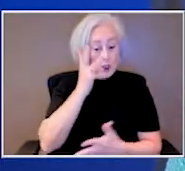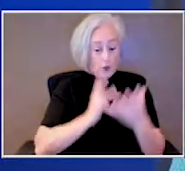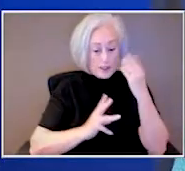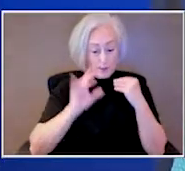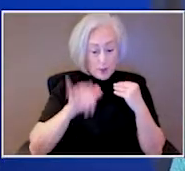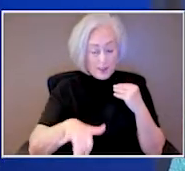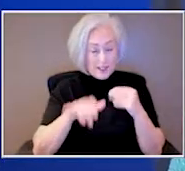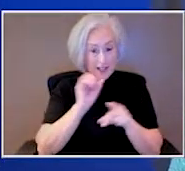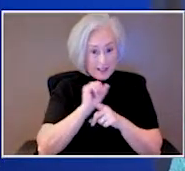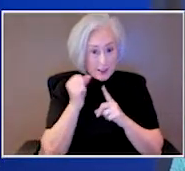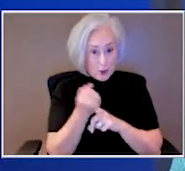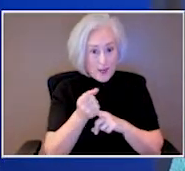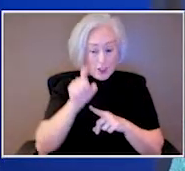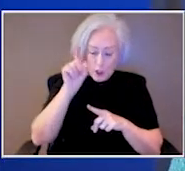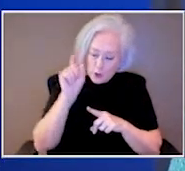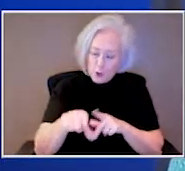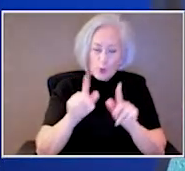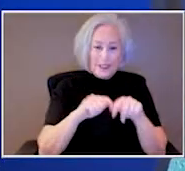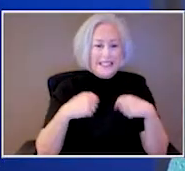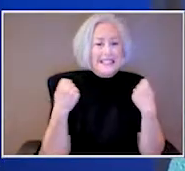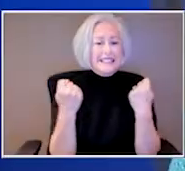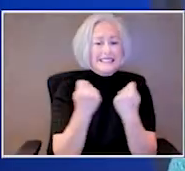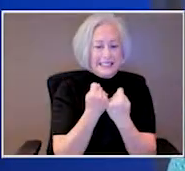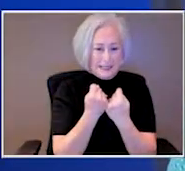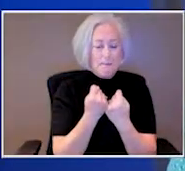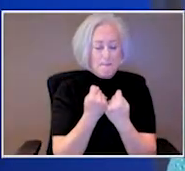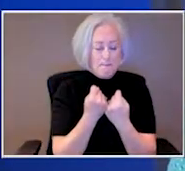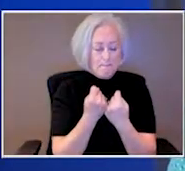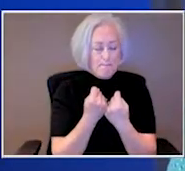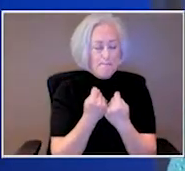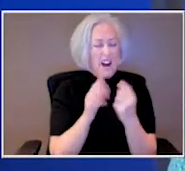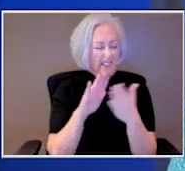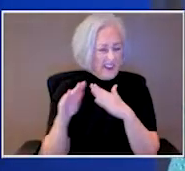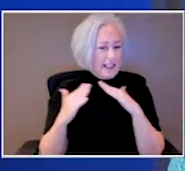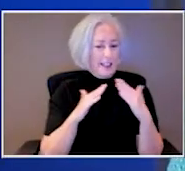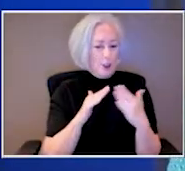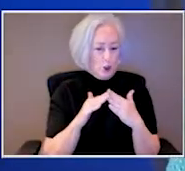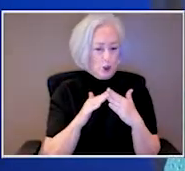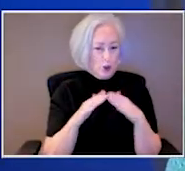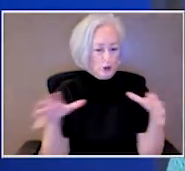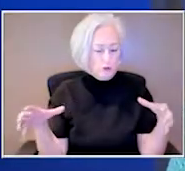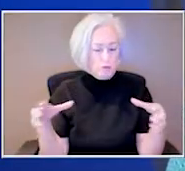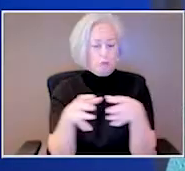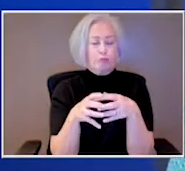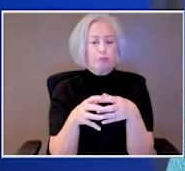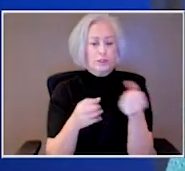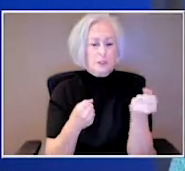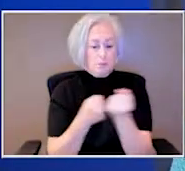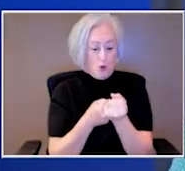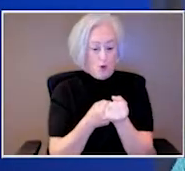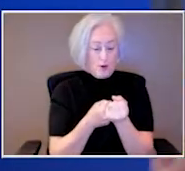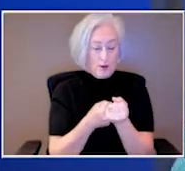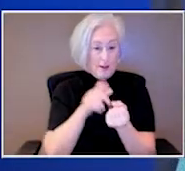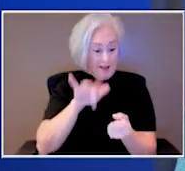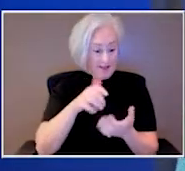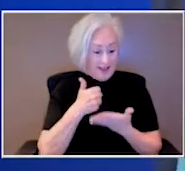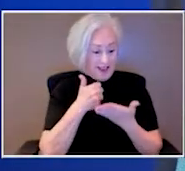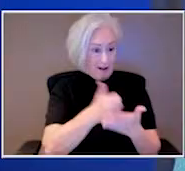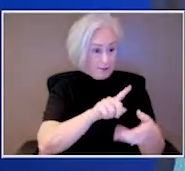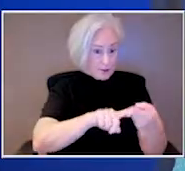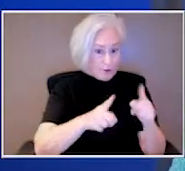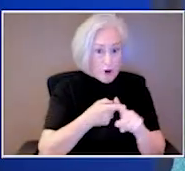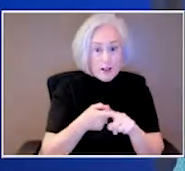a team. You need a village. And so it makes it easier on your family and your friends also, because you're